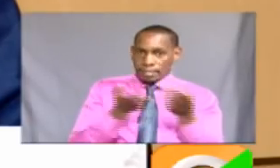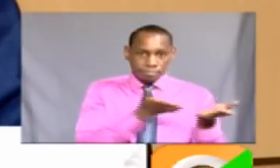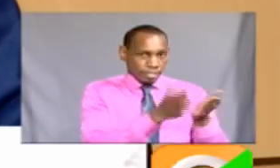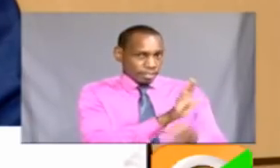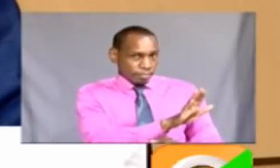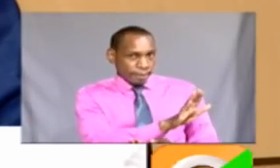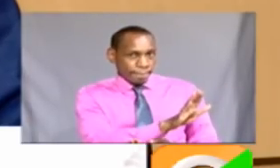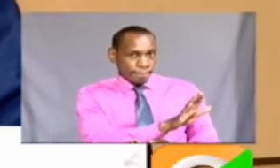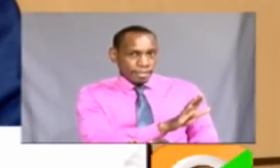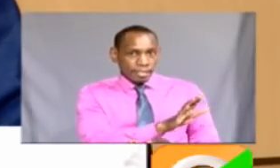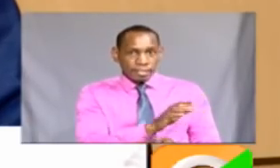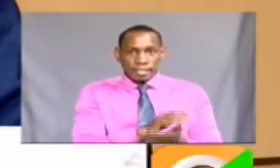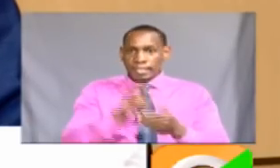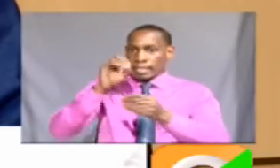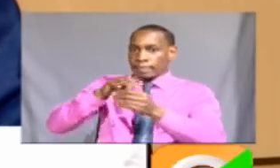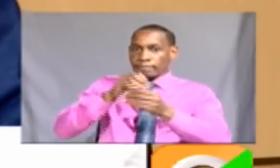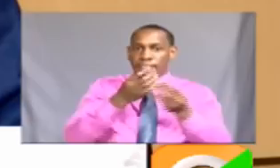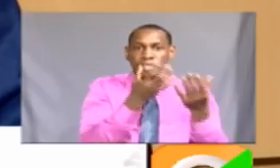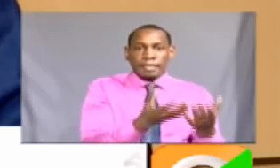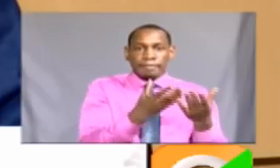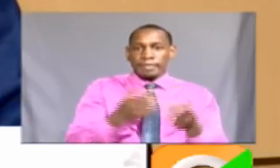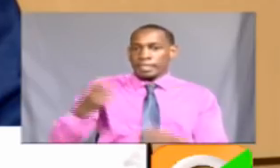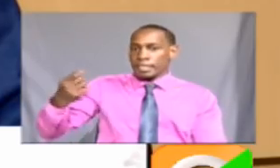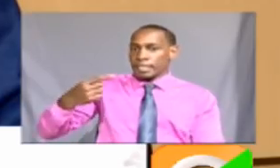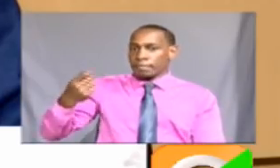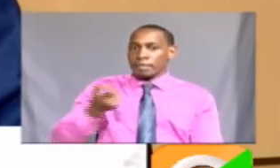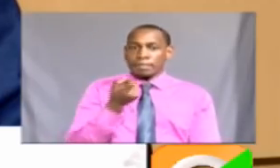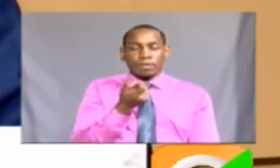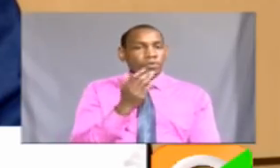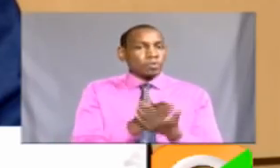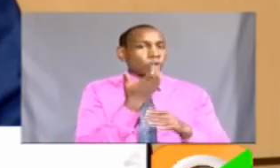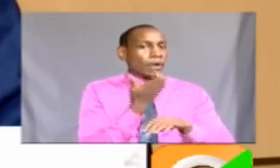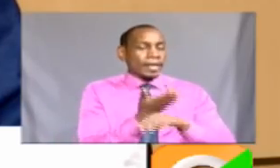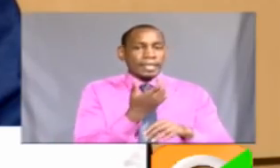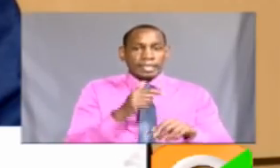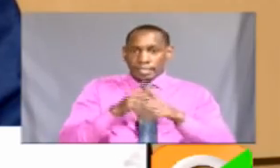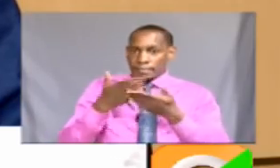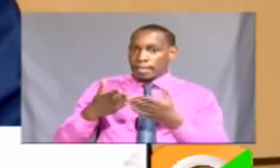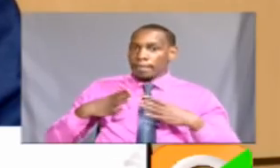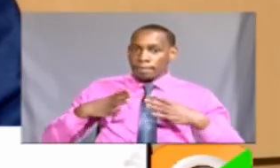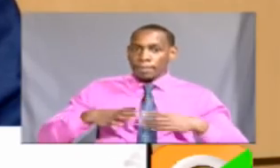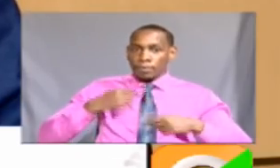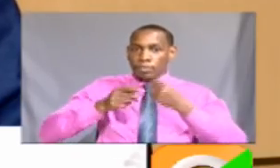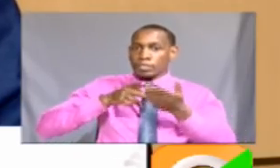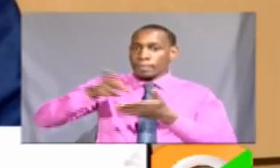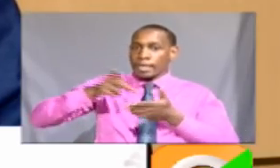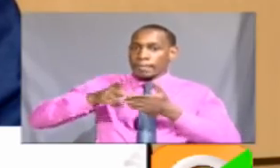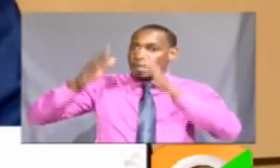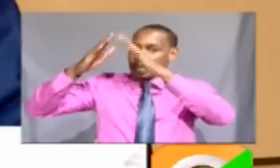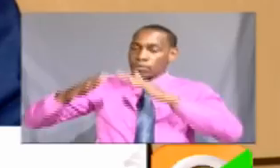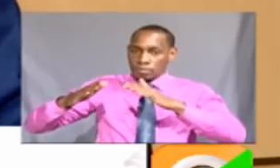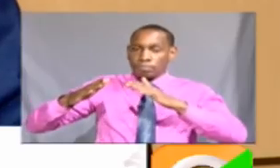and you're spending more than you're earning, then it becomes difficult. Absolutely. At the moment, people are still paying rent to